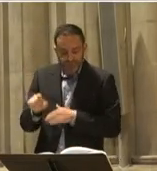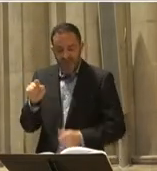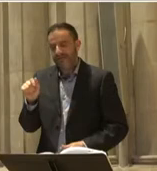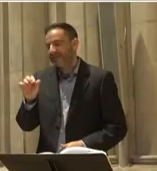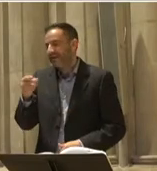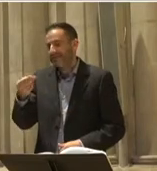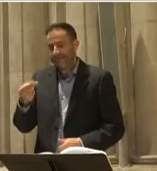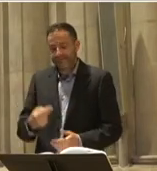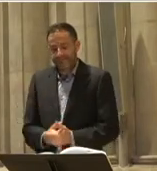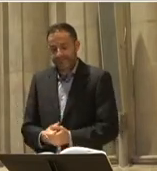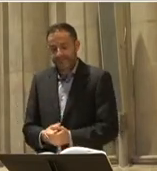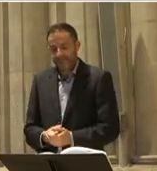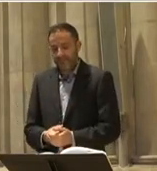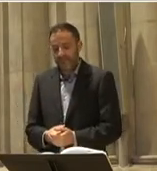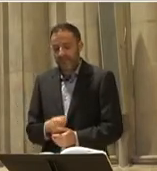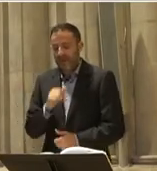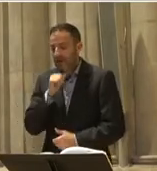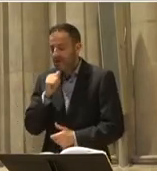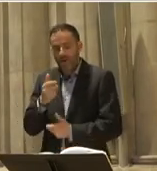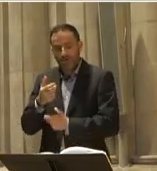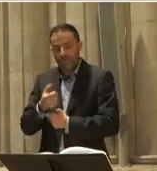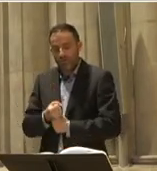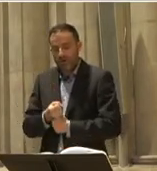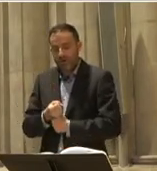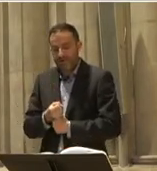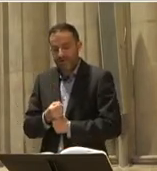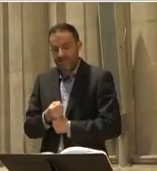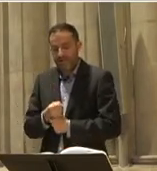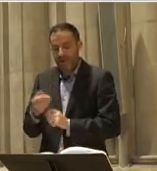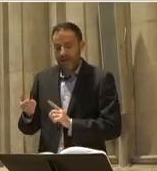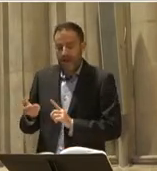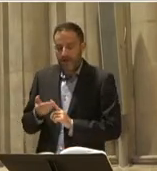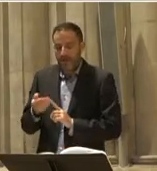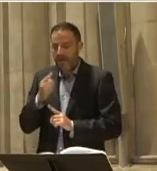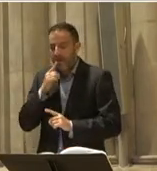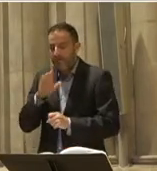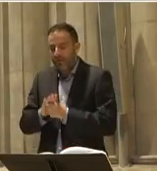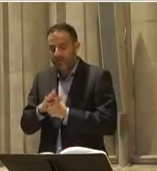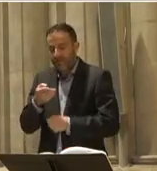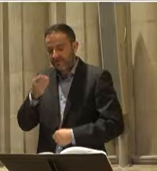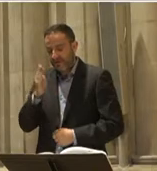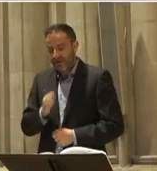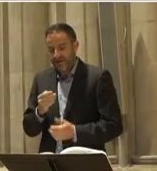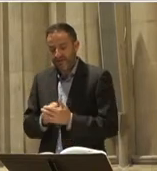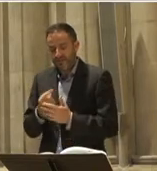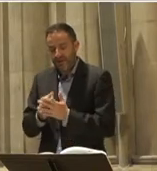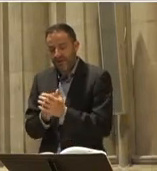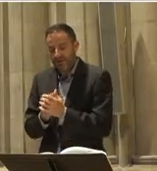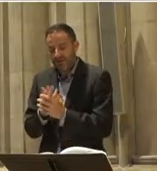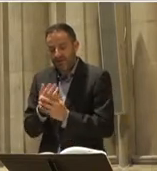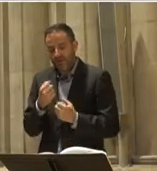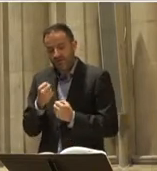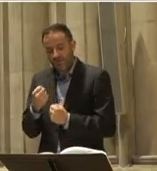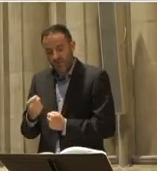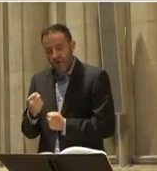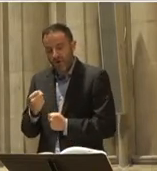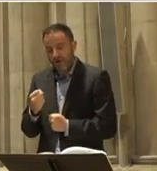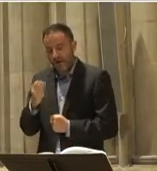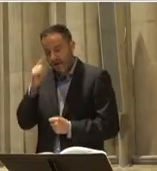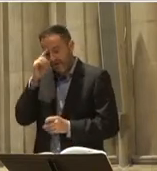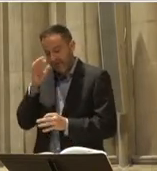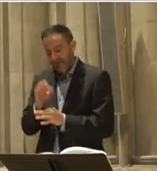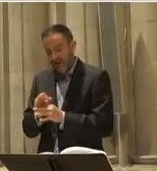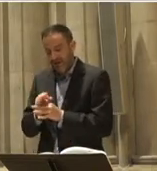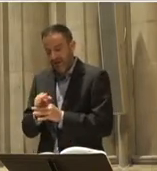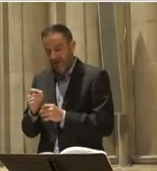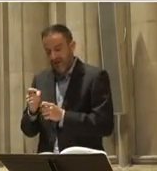womb. No distrust made him waver concerning the promise of God, but he grew strong in his faith as